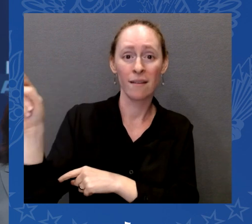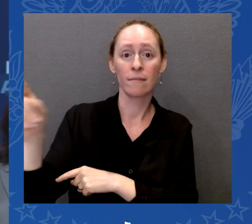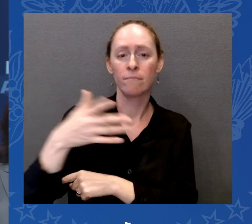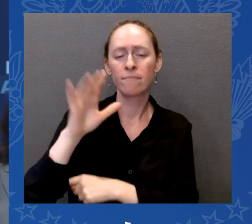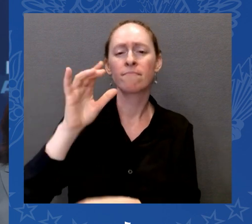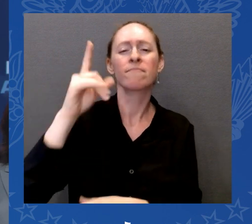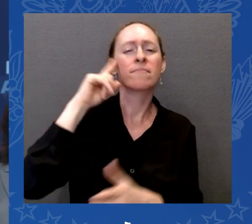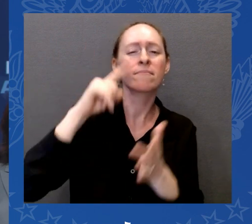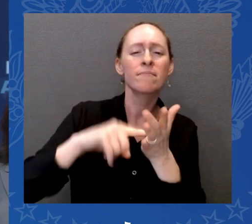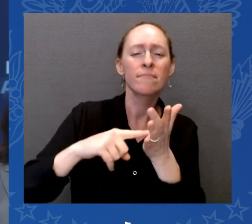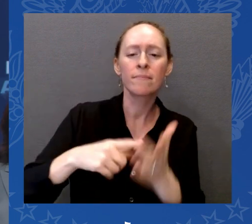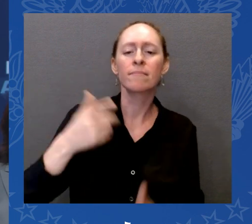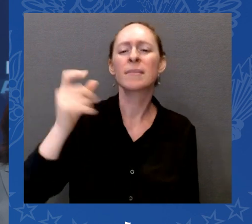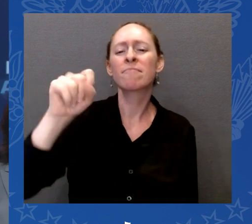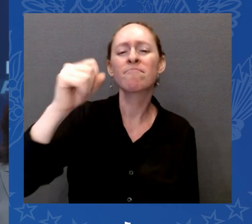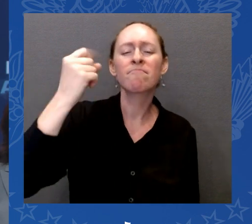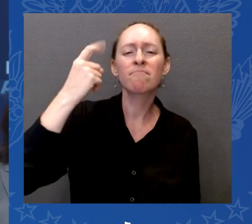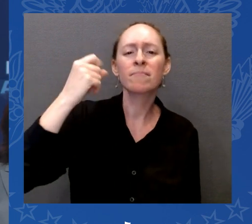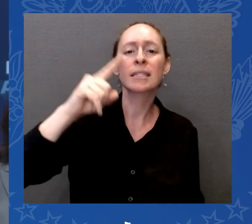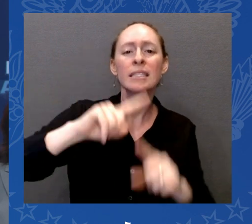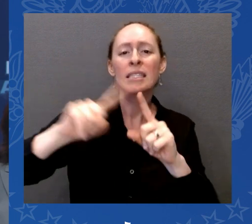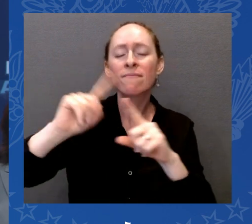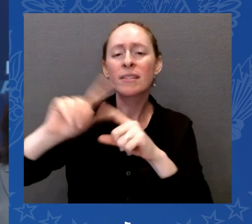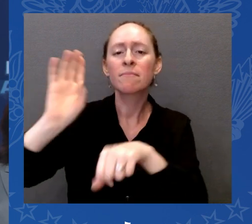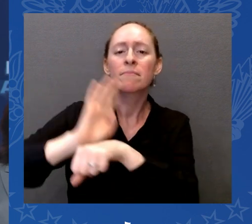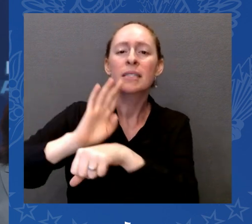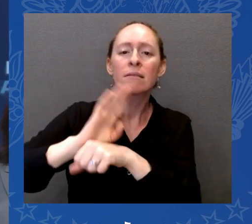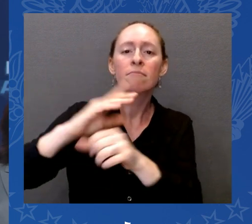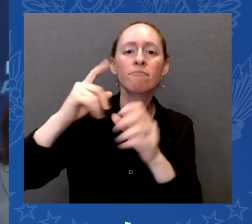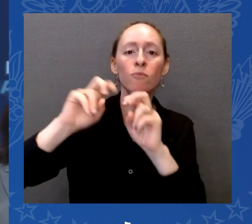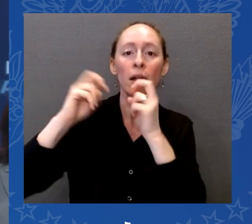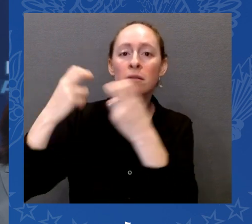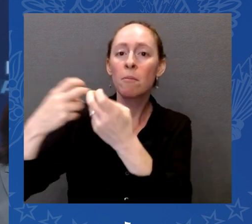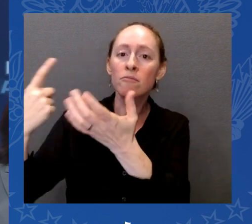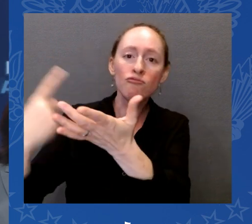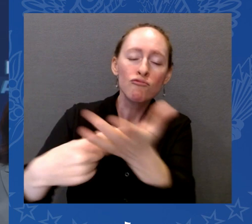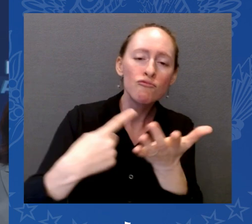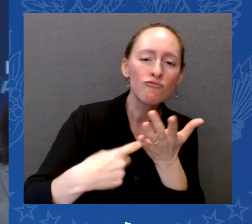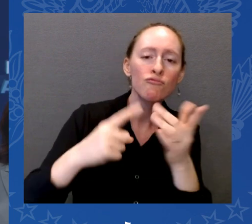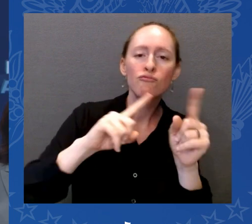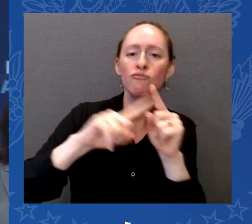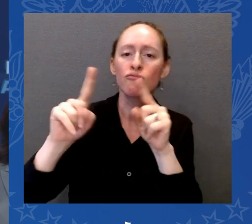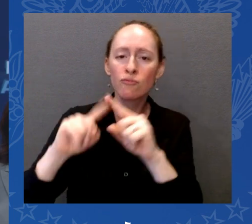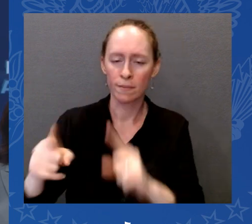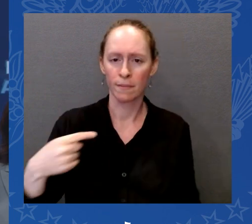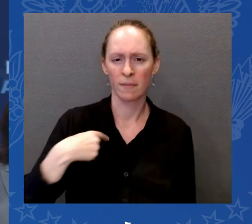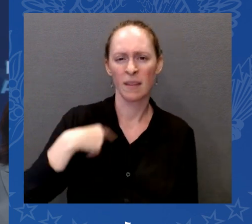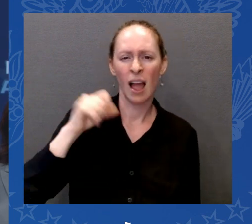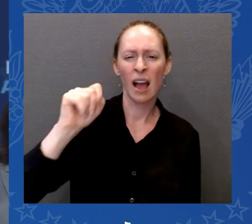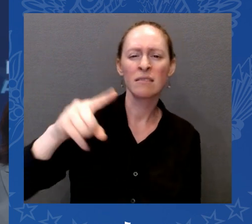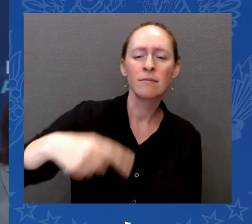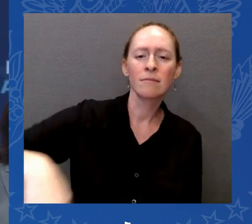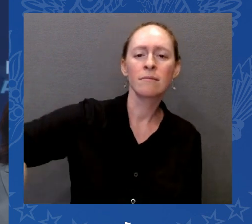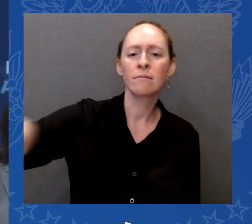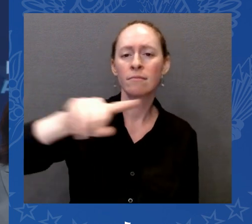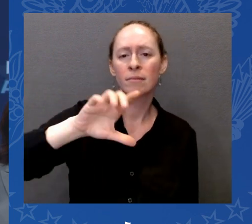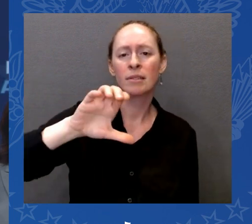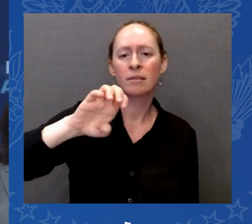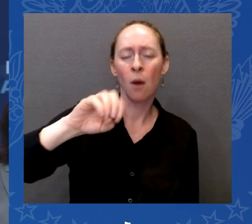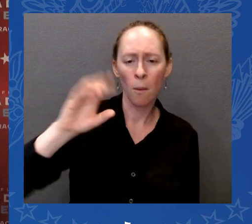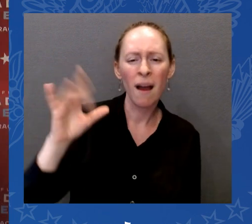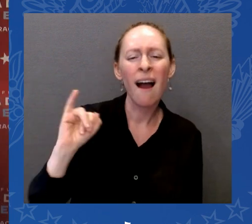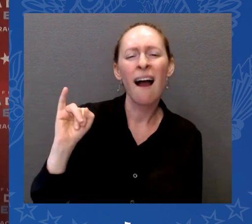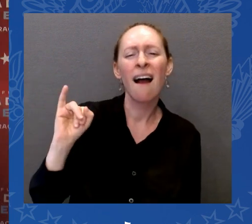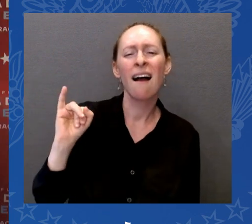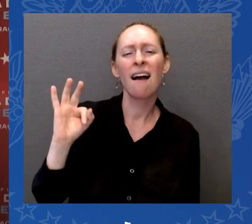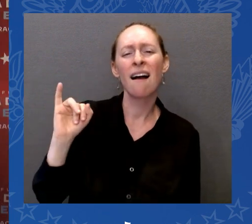to the Chamber of Commerce, National Chamber of Commerce. When the United States government decides to invest considerable resources in a new industry that